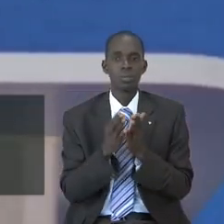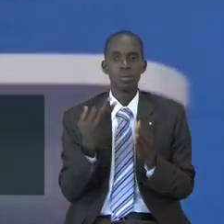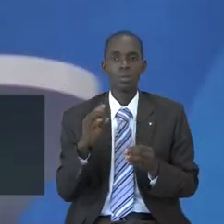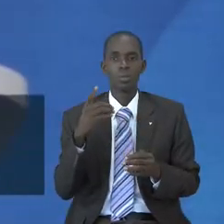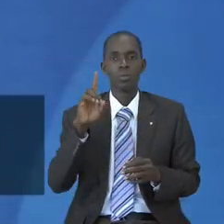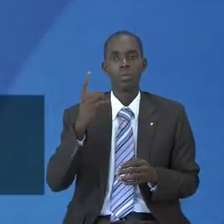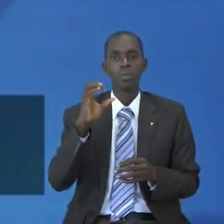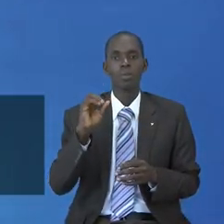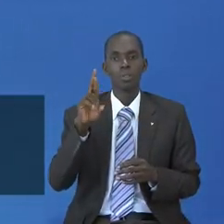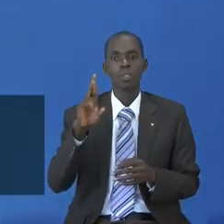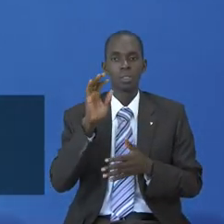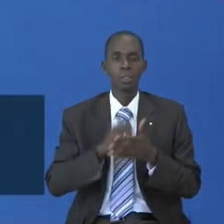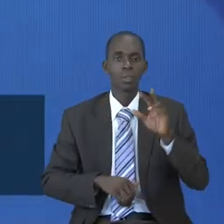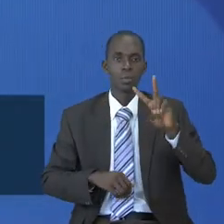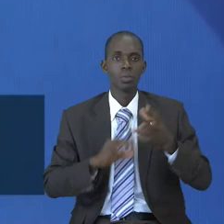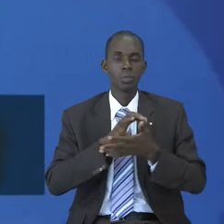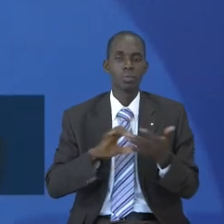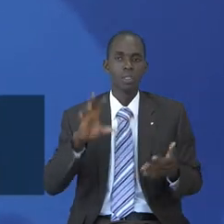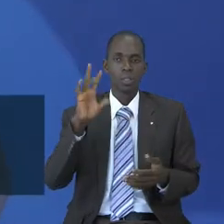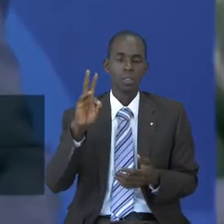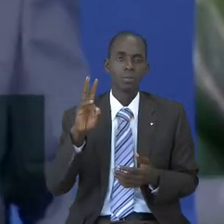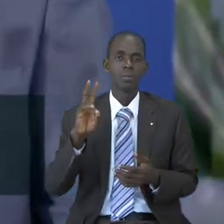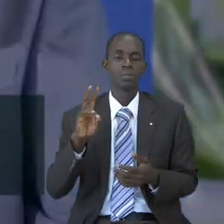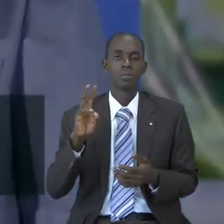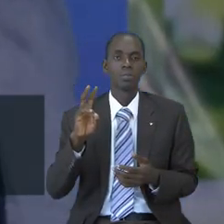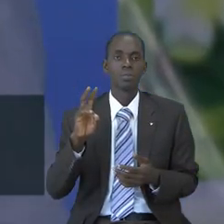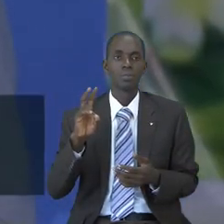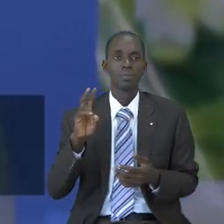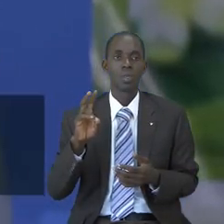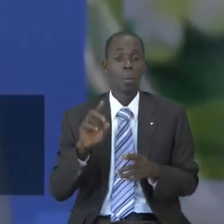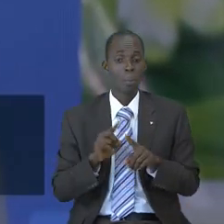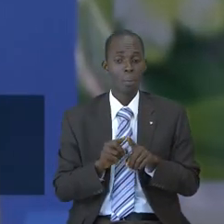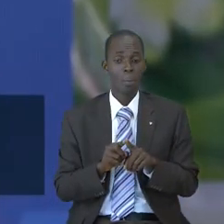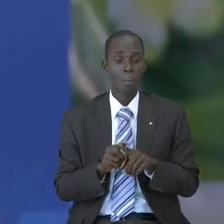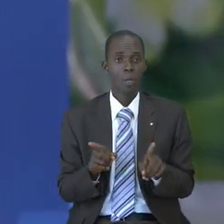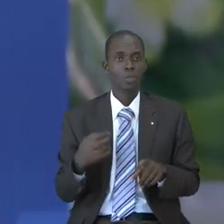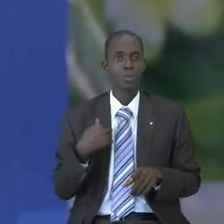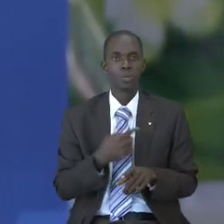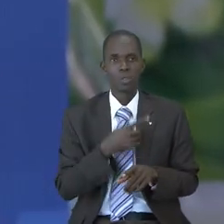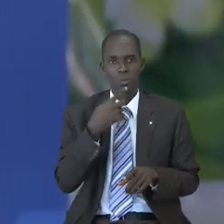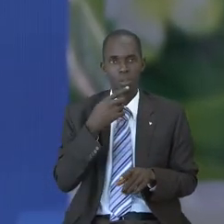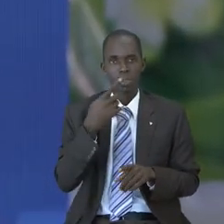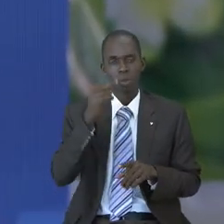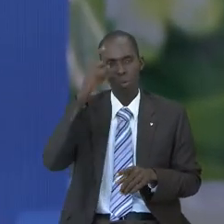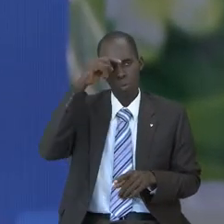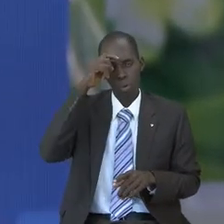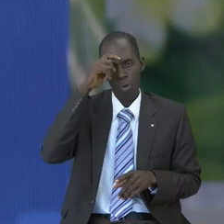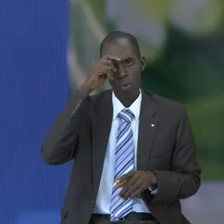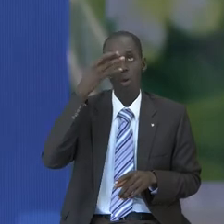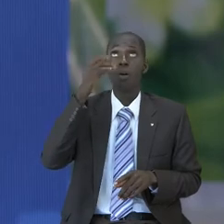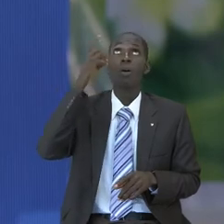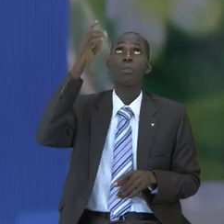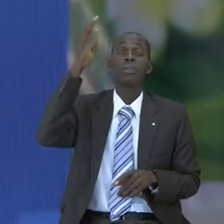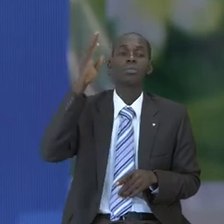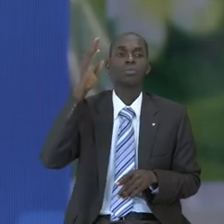7. 1 Corinthians chapter 2, verse 7. But we speak wisdom, the wisdom of